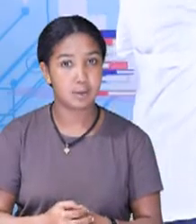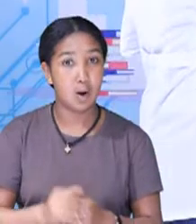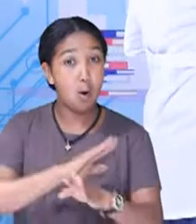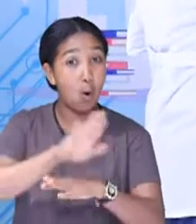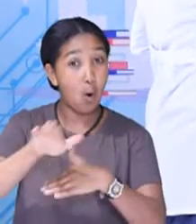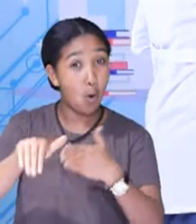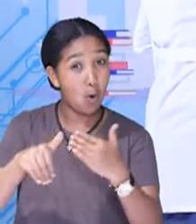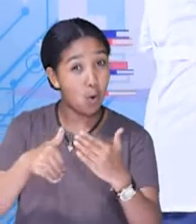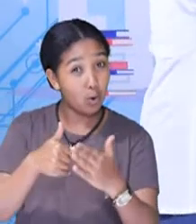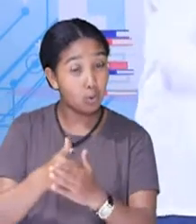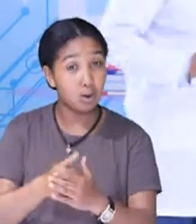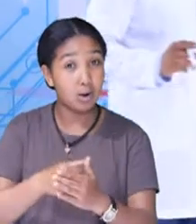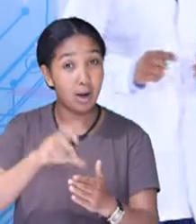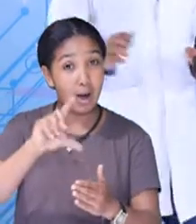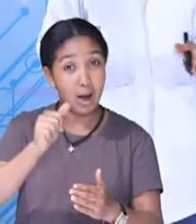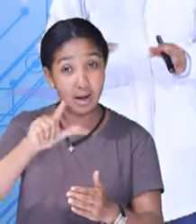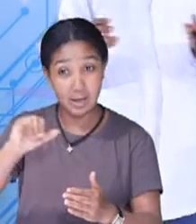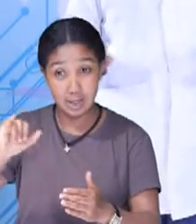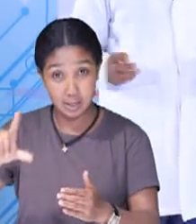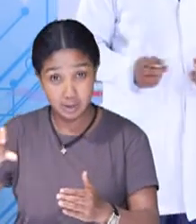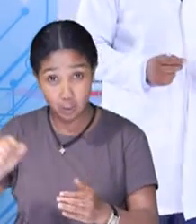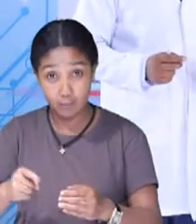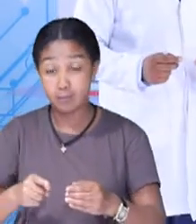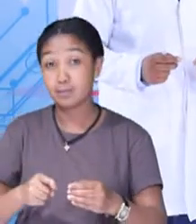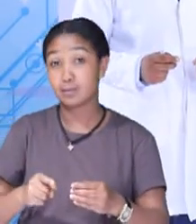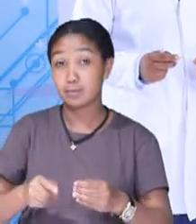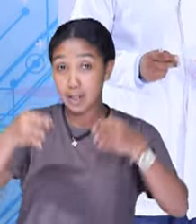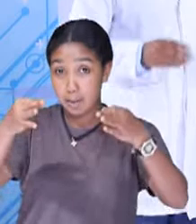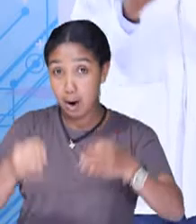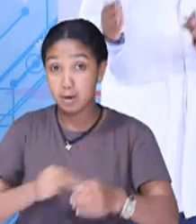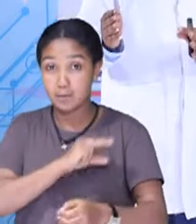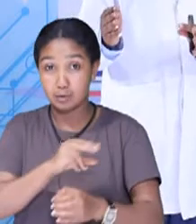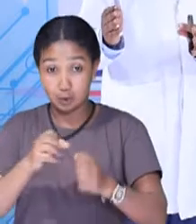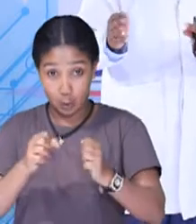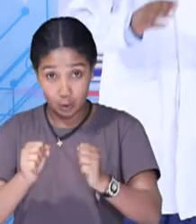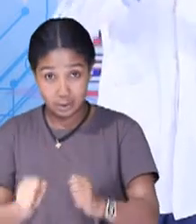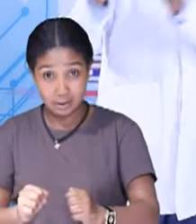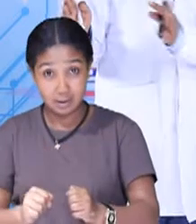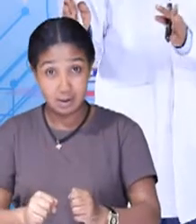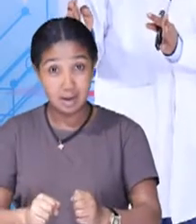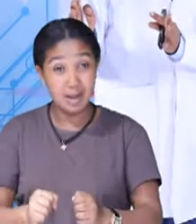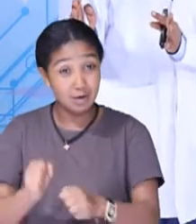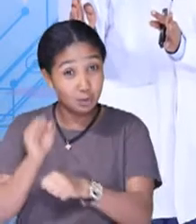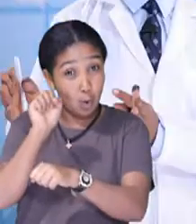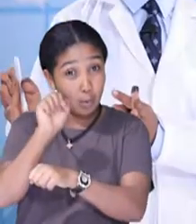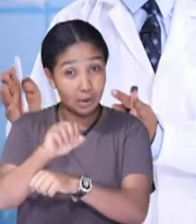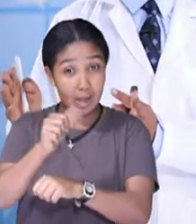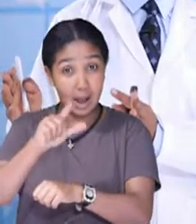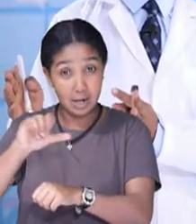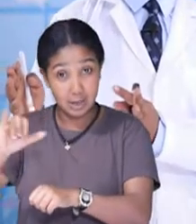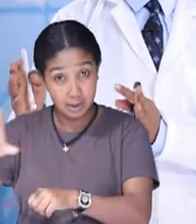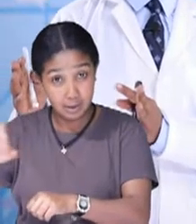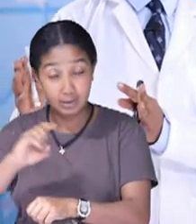All alleles of a gene determine a feature. The strongest and the dominant the allele